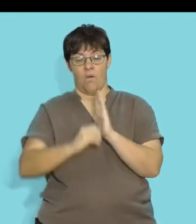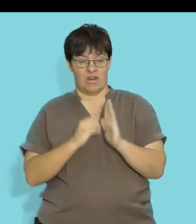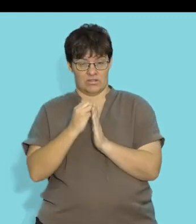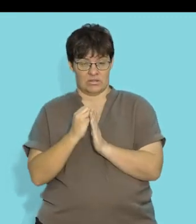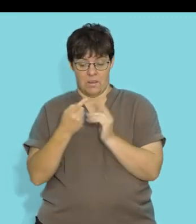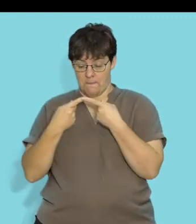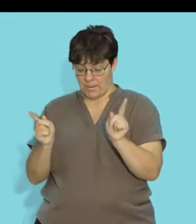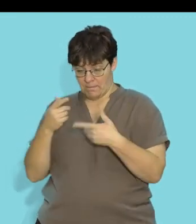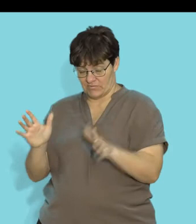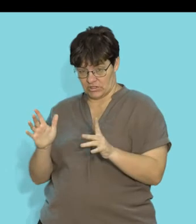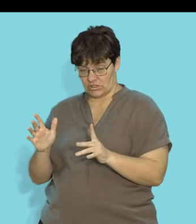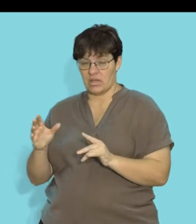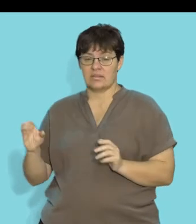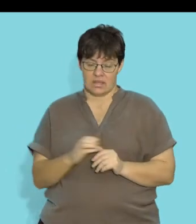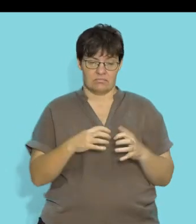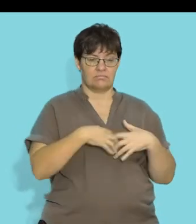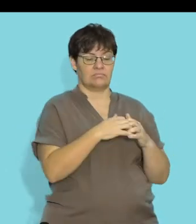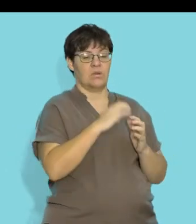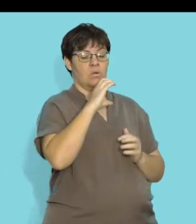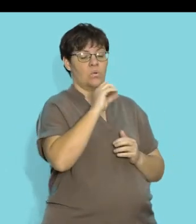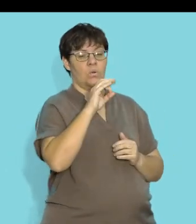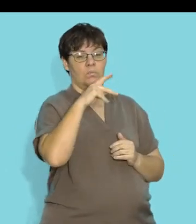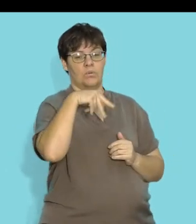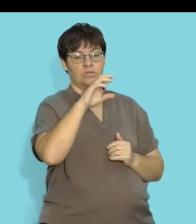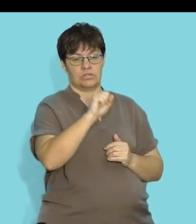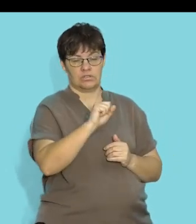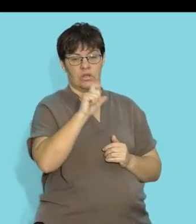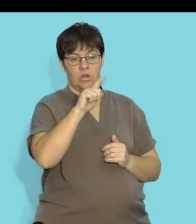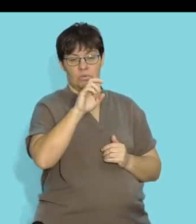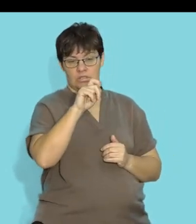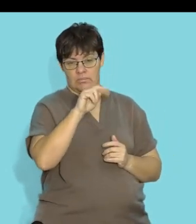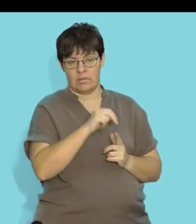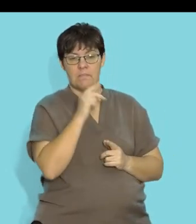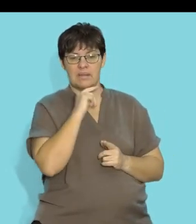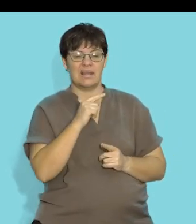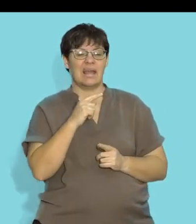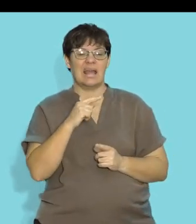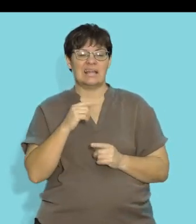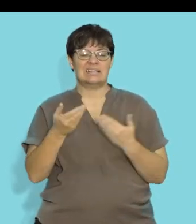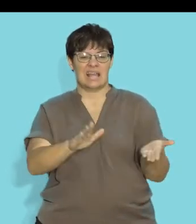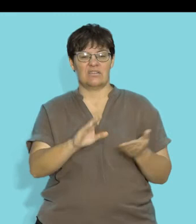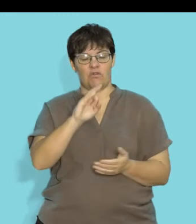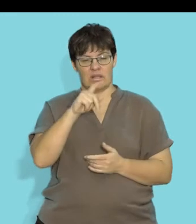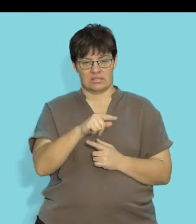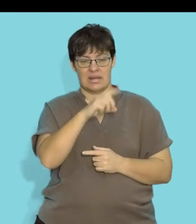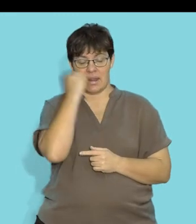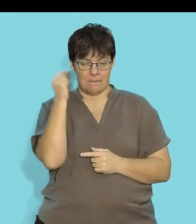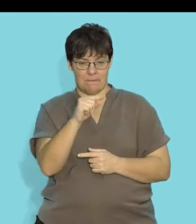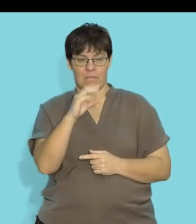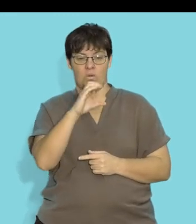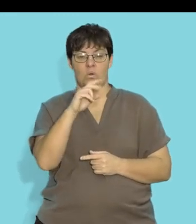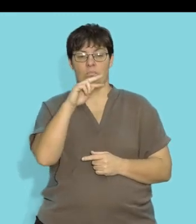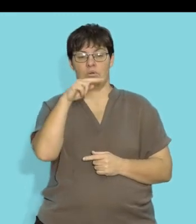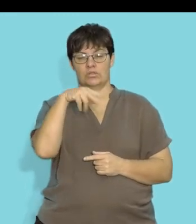after ovulation is that it forms the corpus luteum. So that would be a dead follicle called the